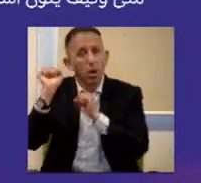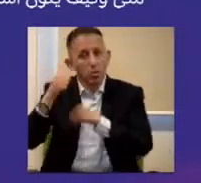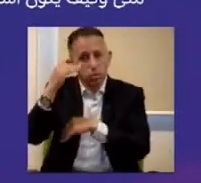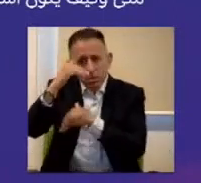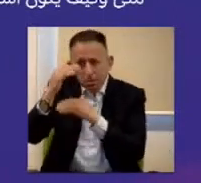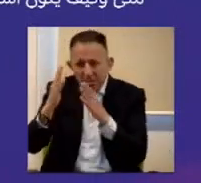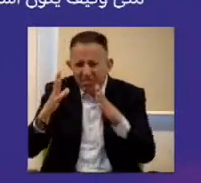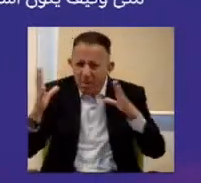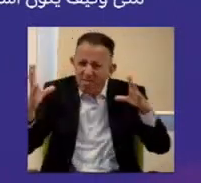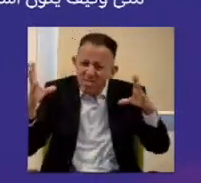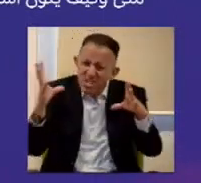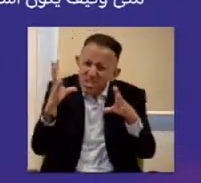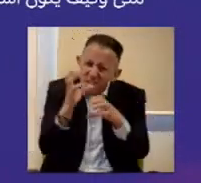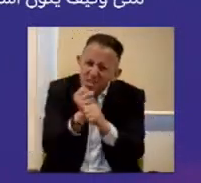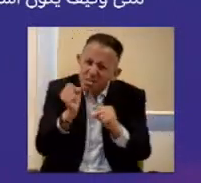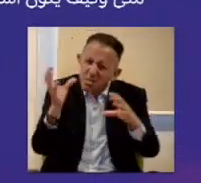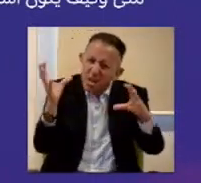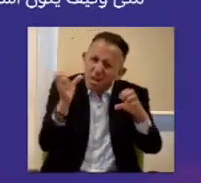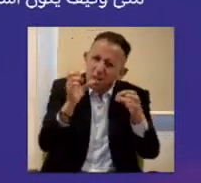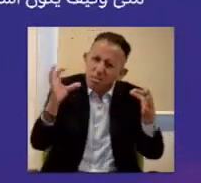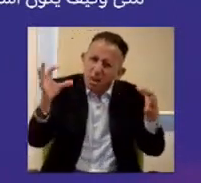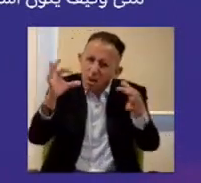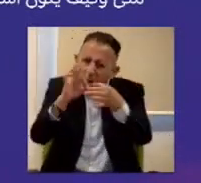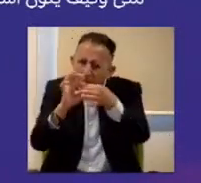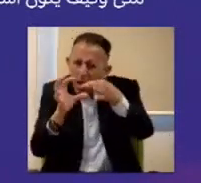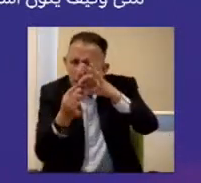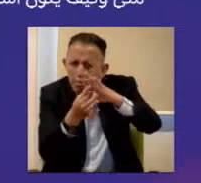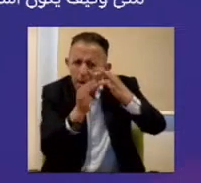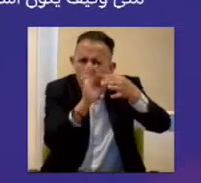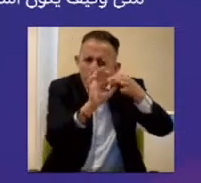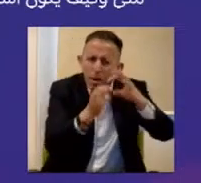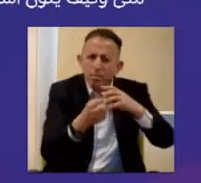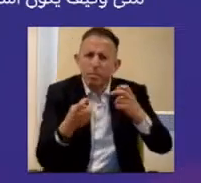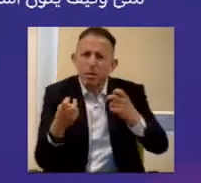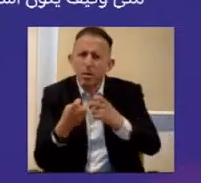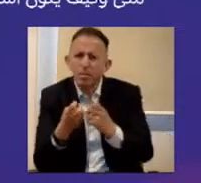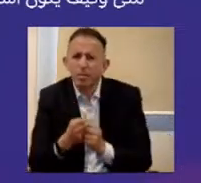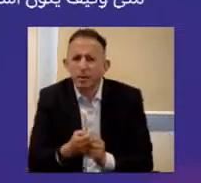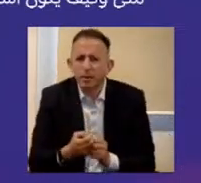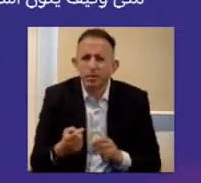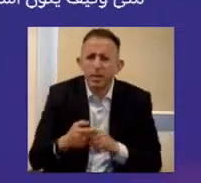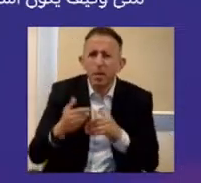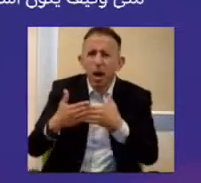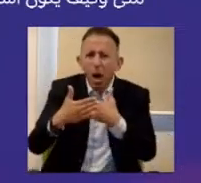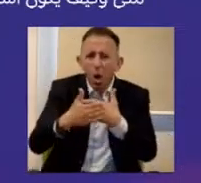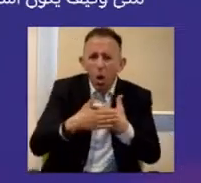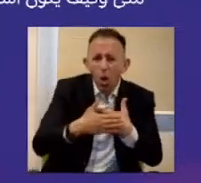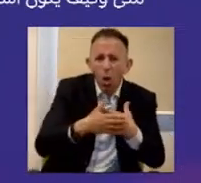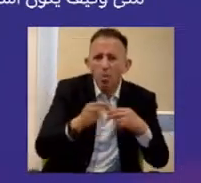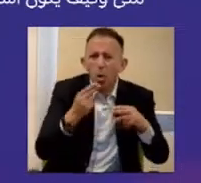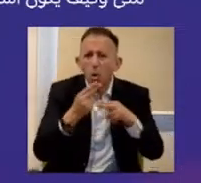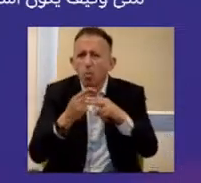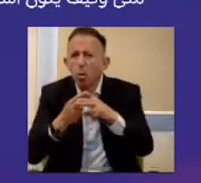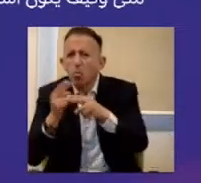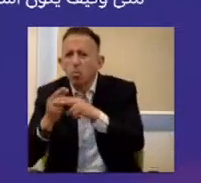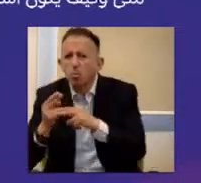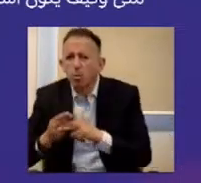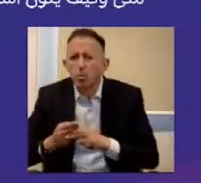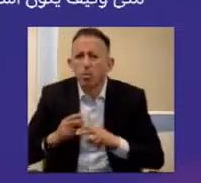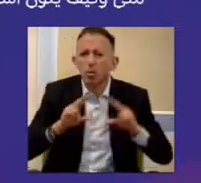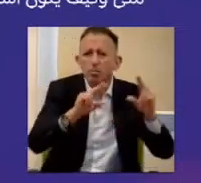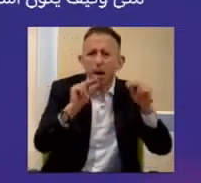my drawing is on just two dimensions. We do that not on two, not on three, not on 20, but on 10,000